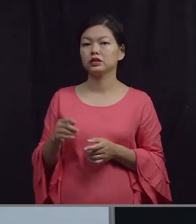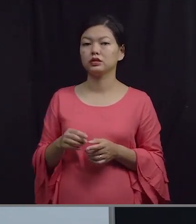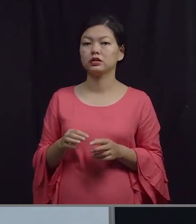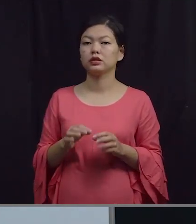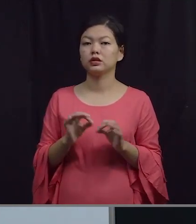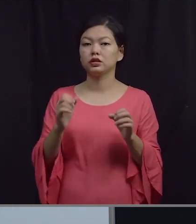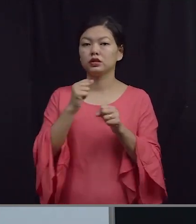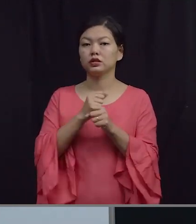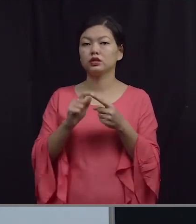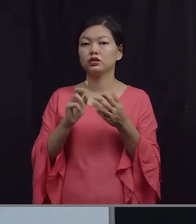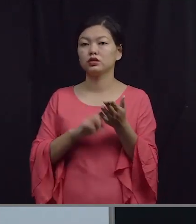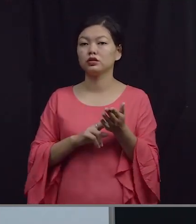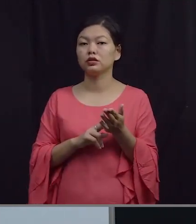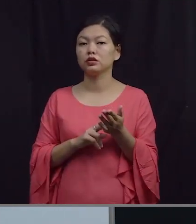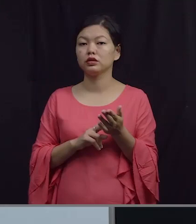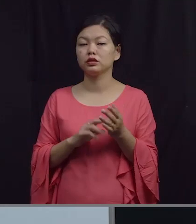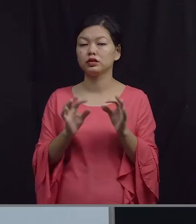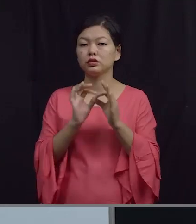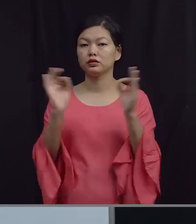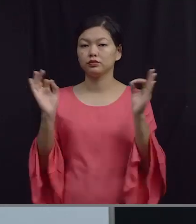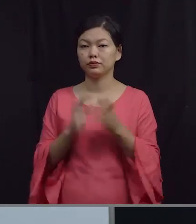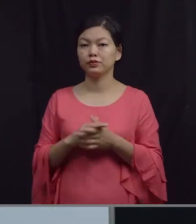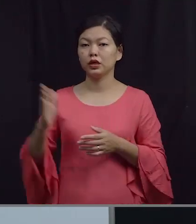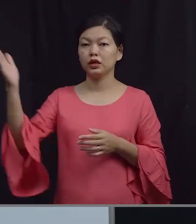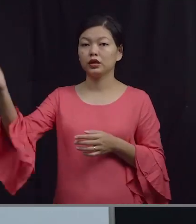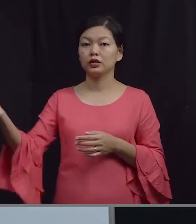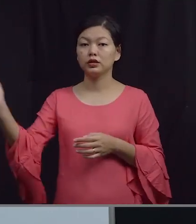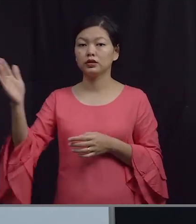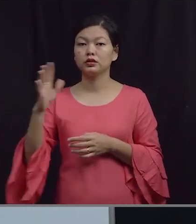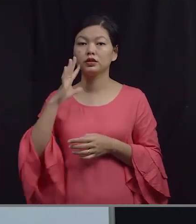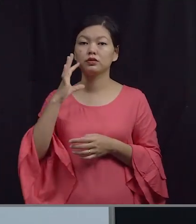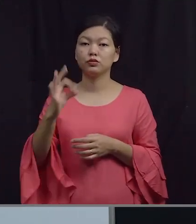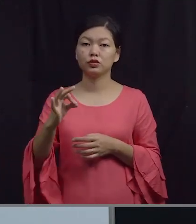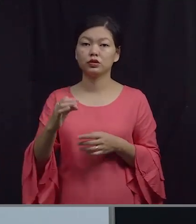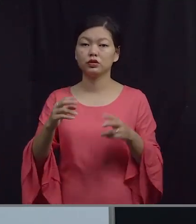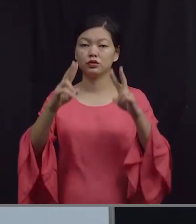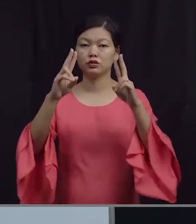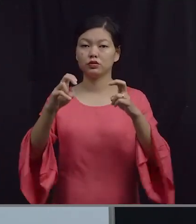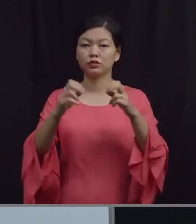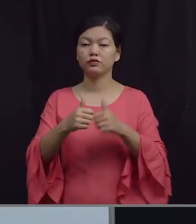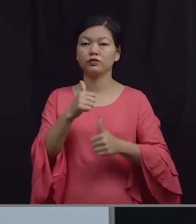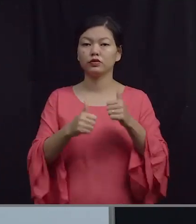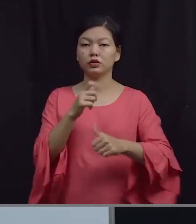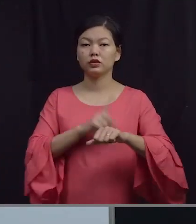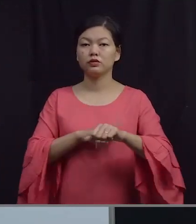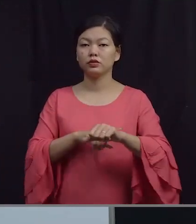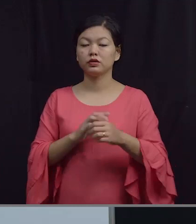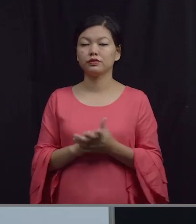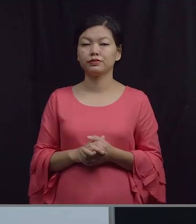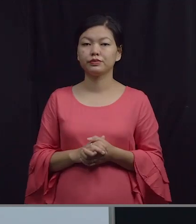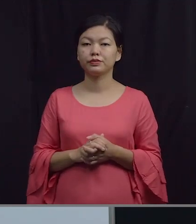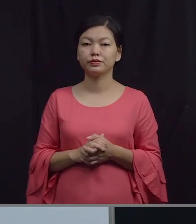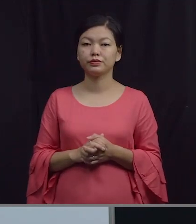Okay, so this is counted as a important topic for the coming exam. Okay, so